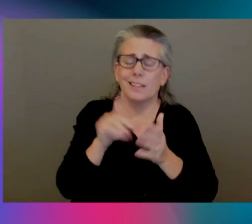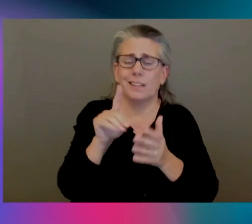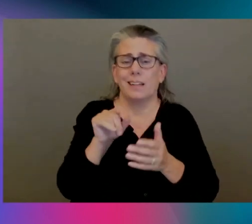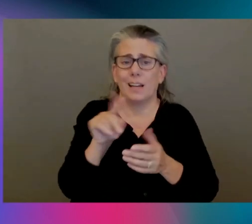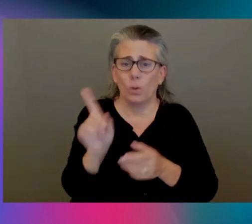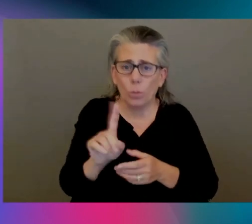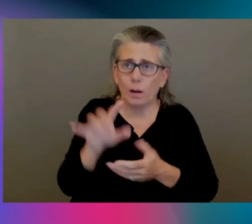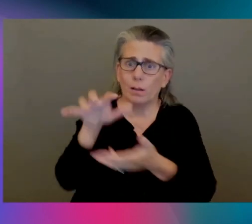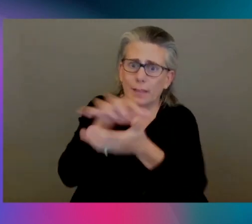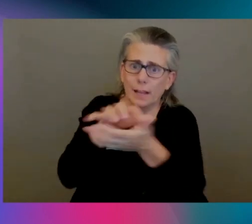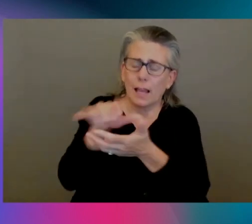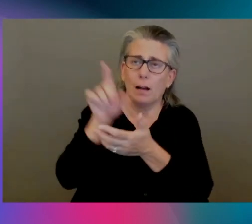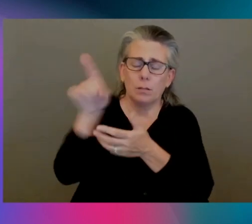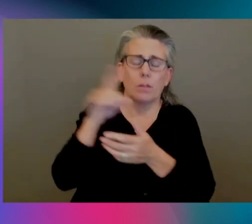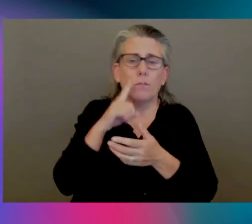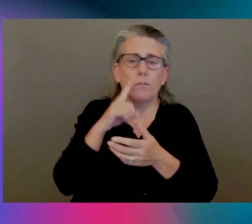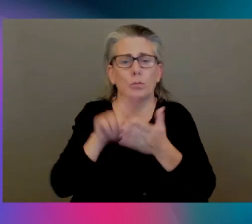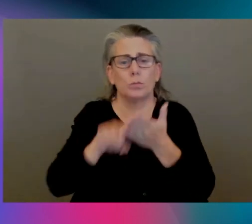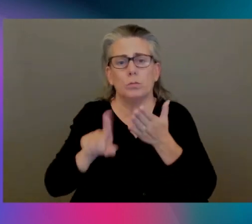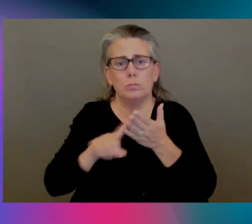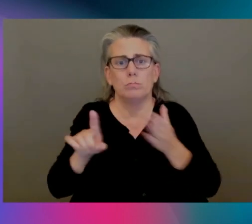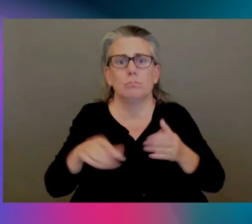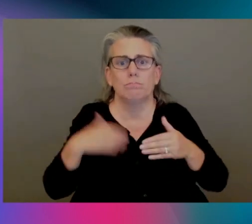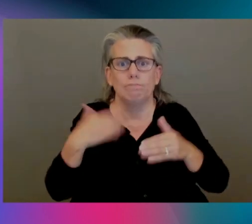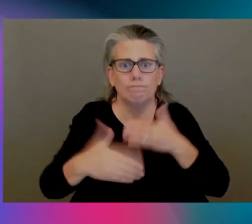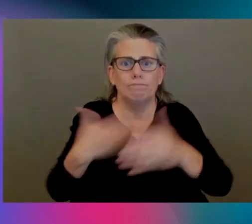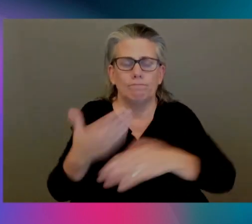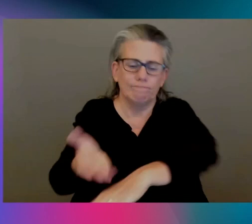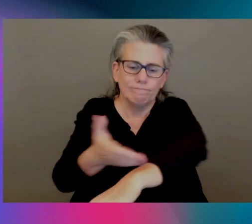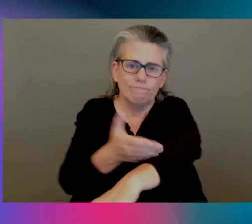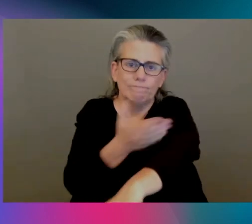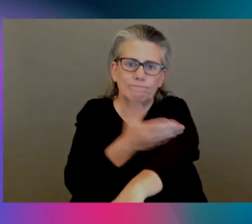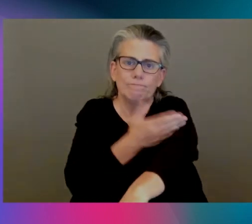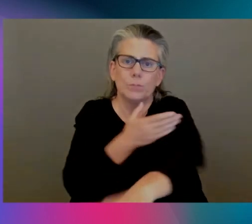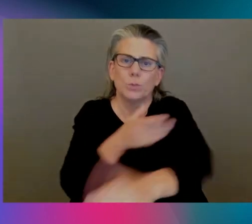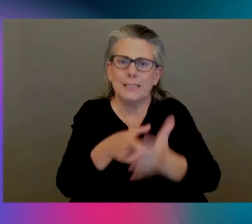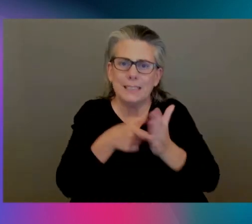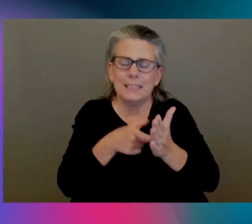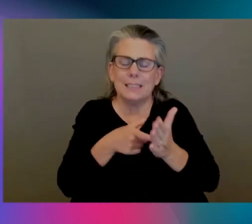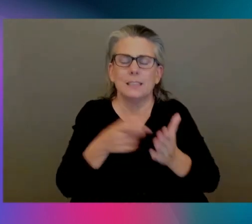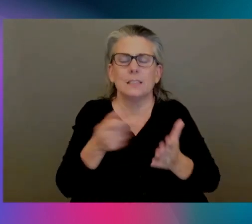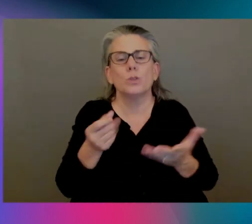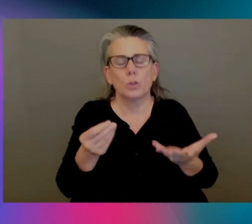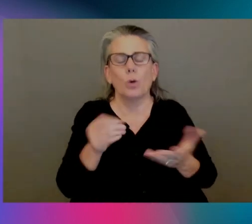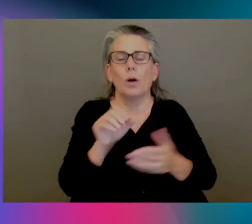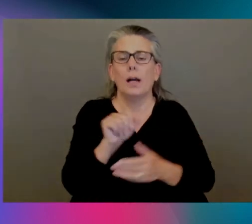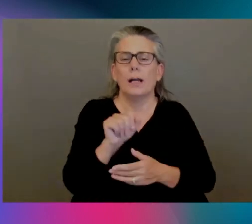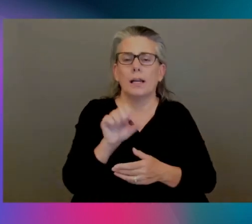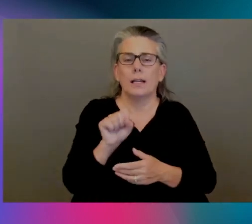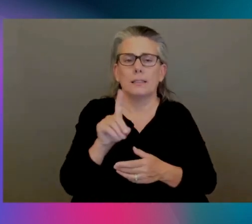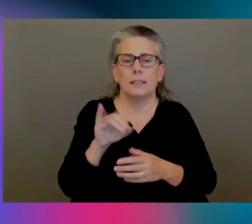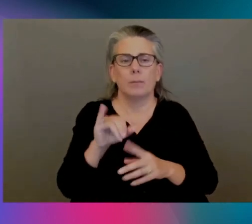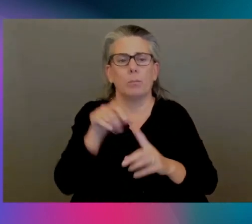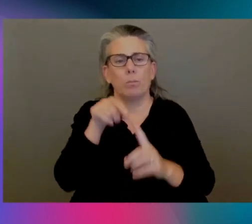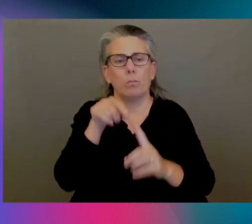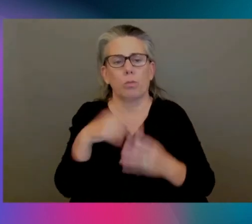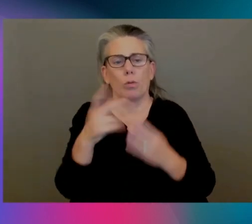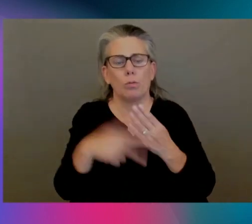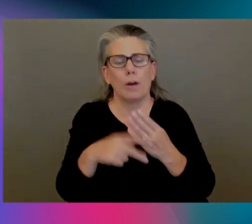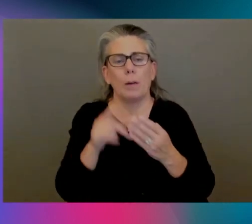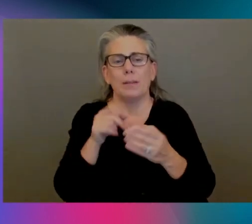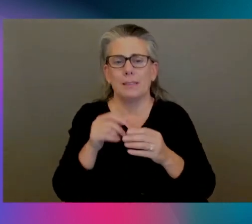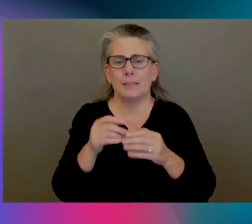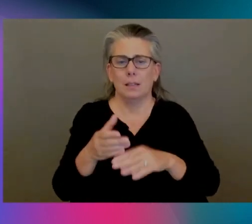Climate change being front and foremost. And the ASD program is essentially accelerating access to that data.